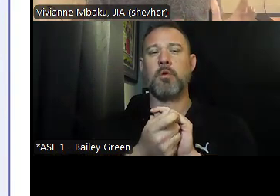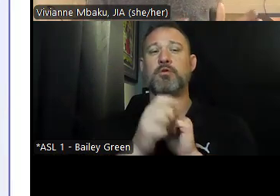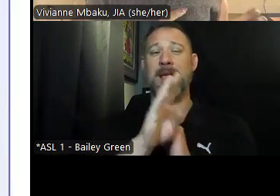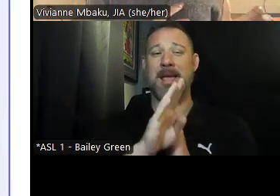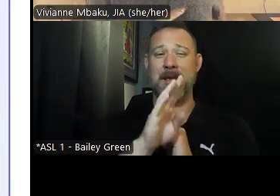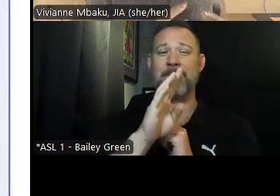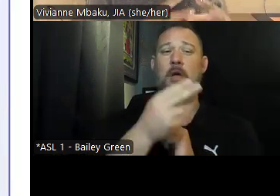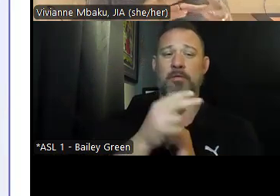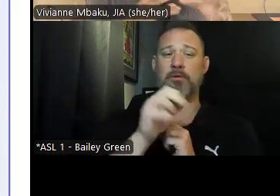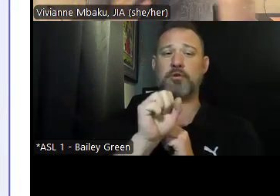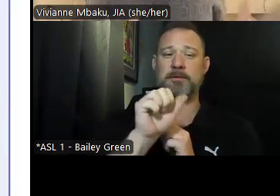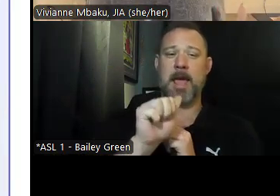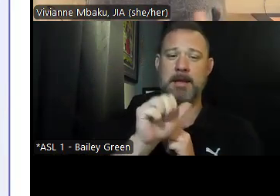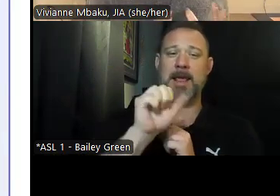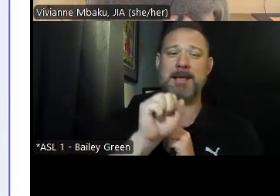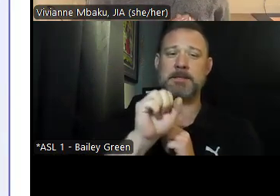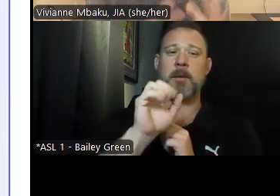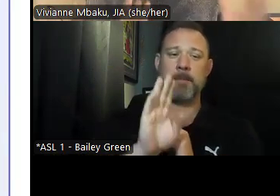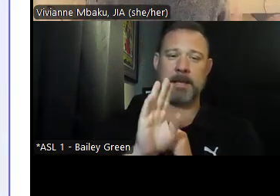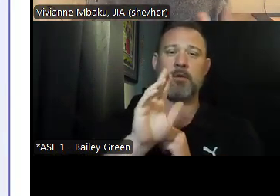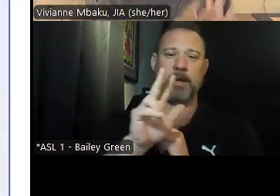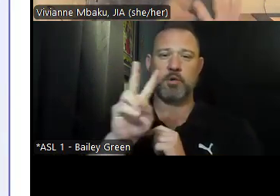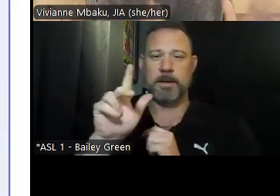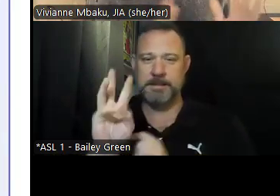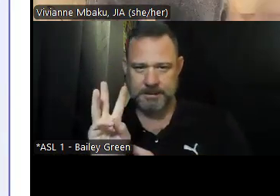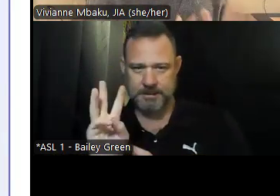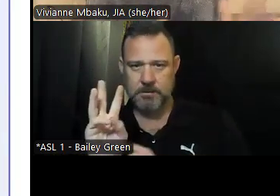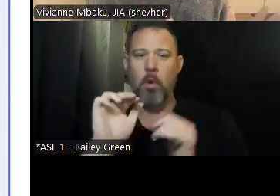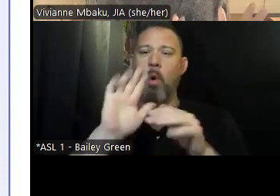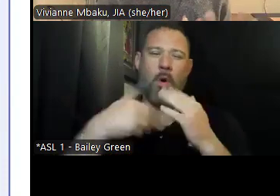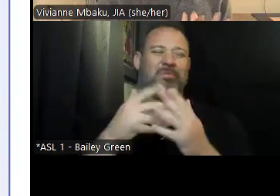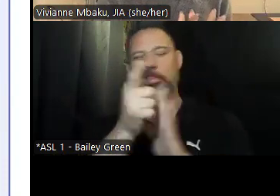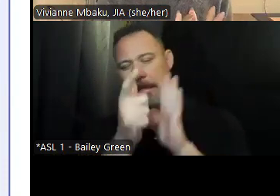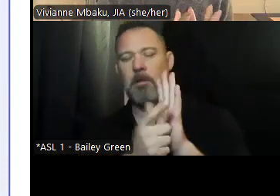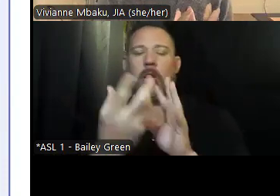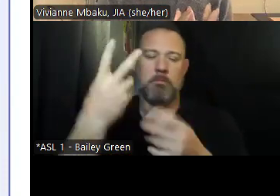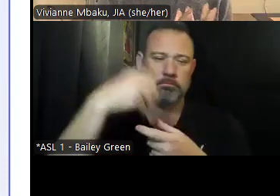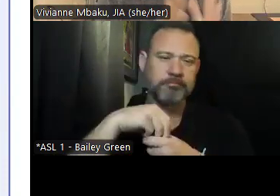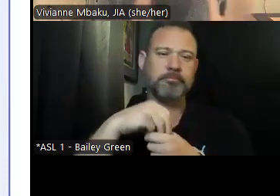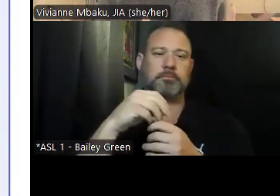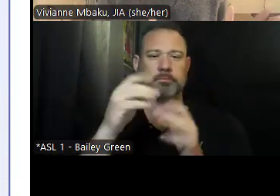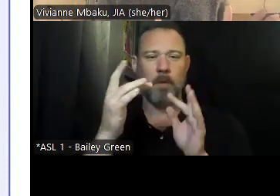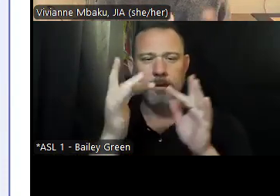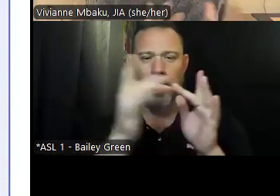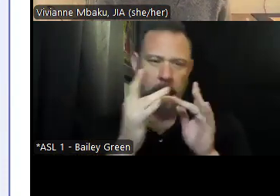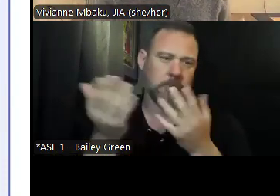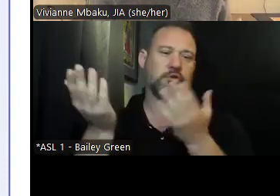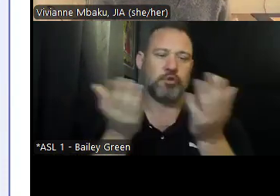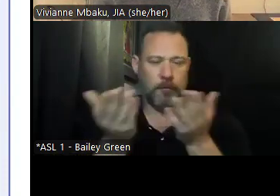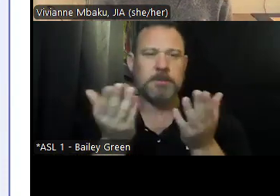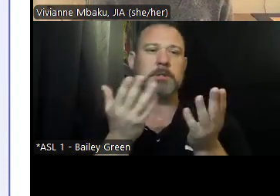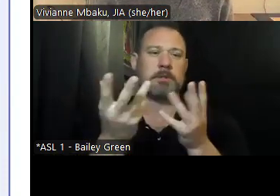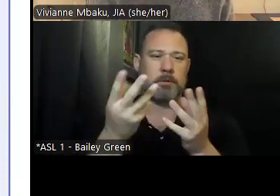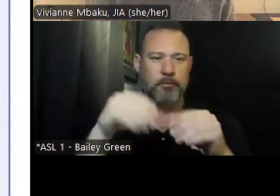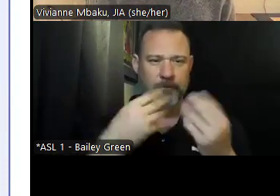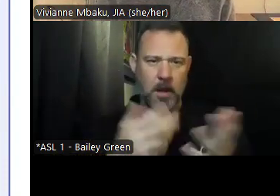SB 326, which has all of the, context, like all the legal stuff about, all the services that are provided, et